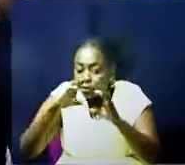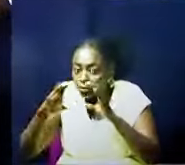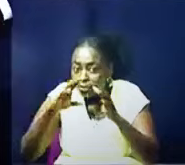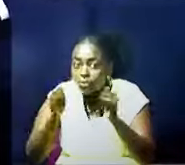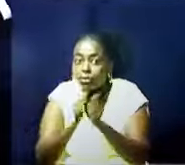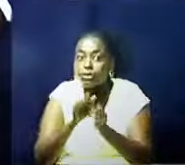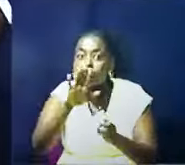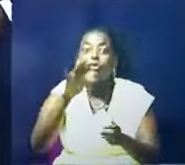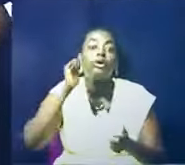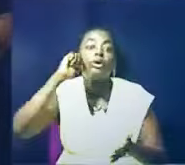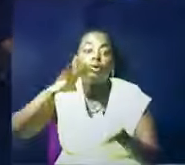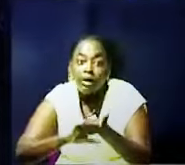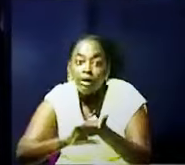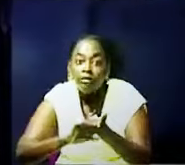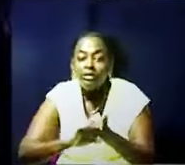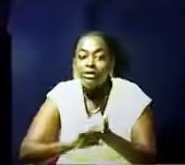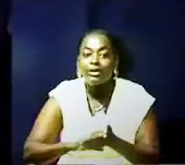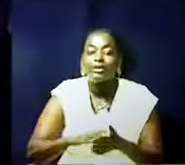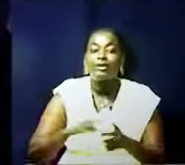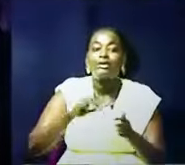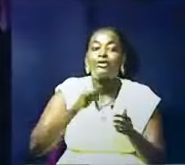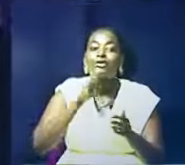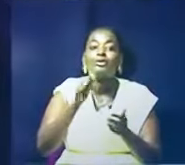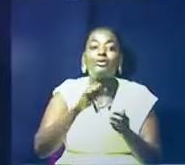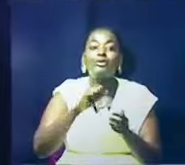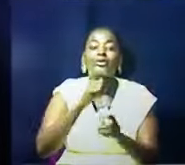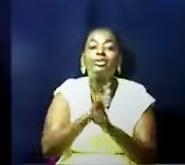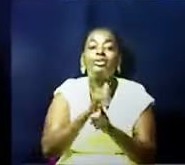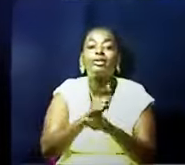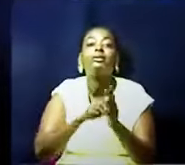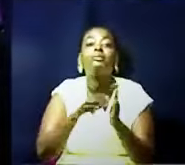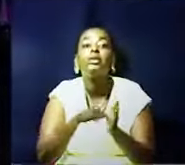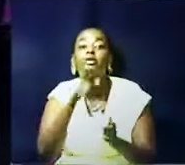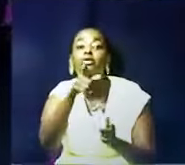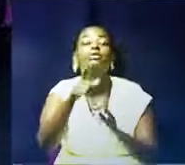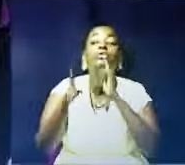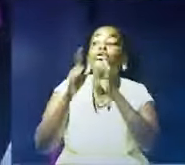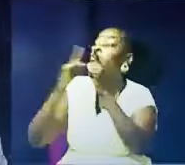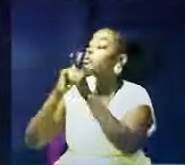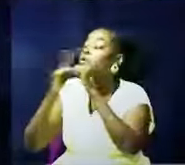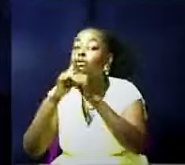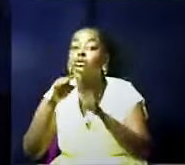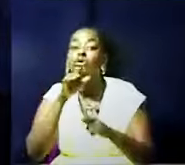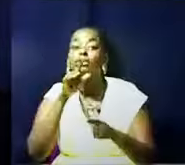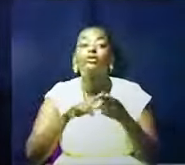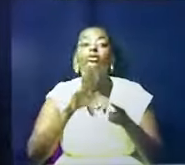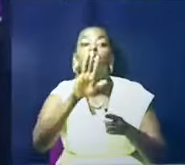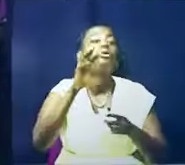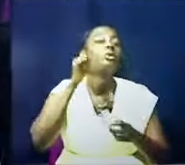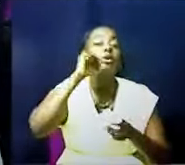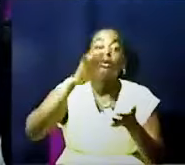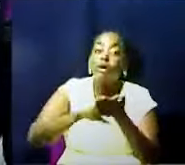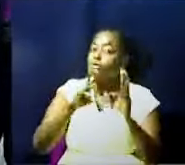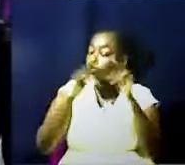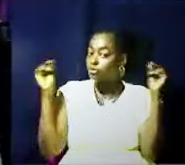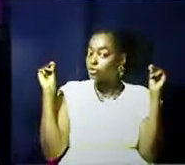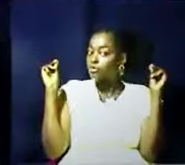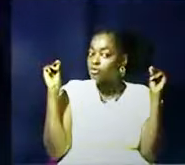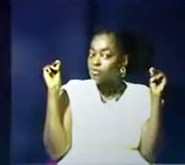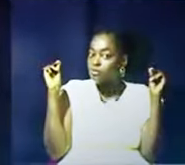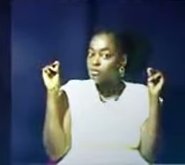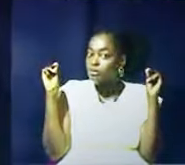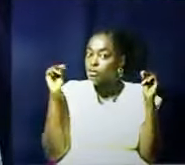you communicate, you build relationship. Say kasa oni oyire enin kitahua enye kitahu biya keke nebo